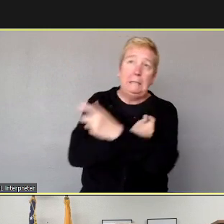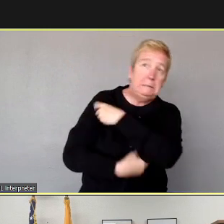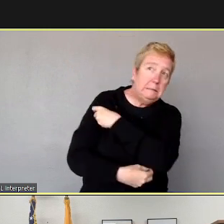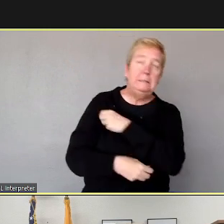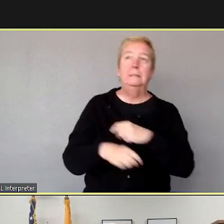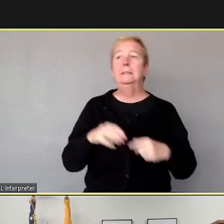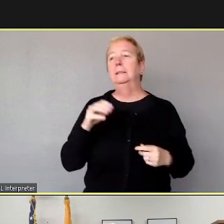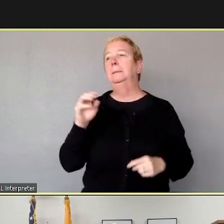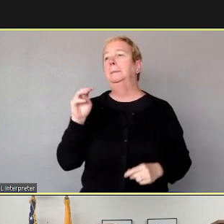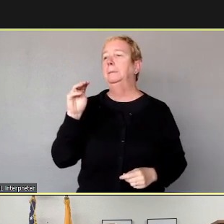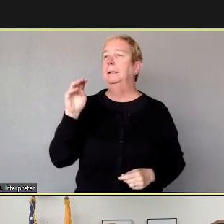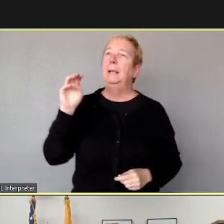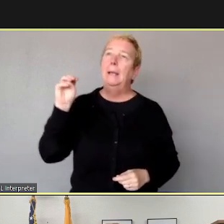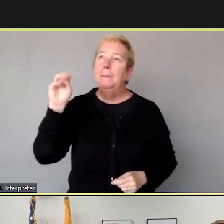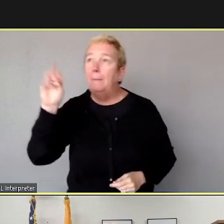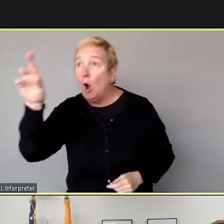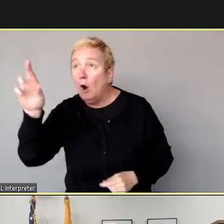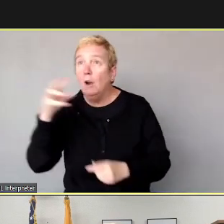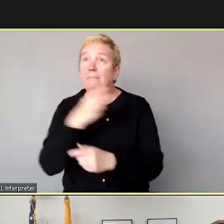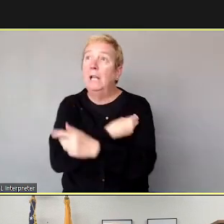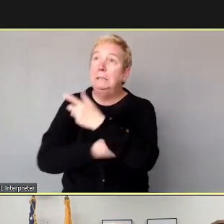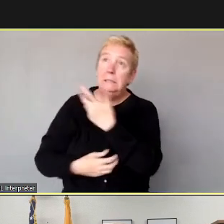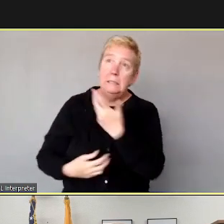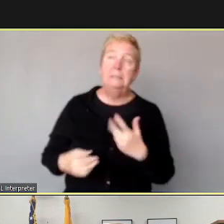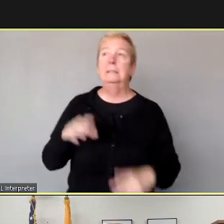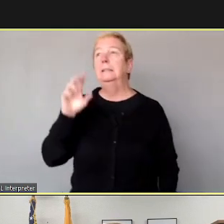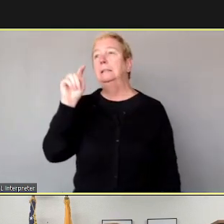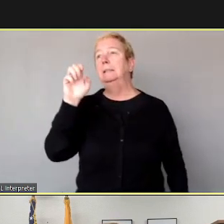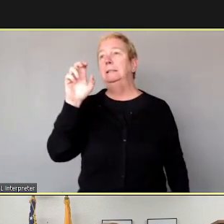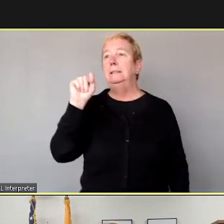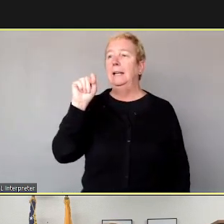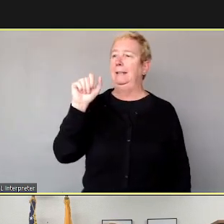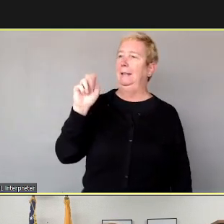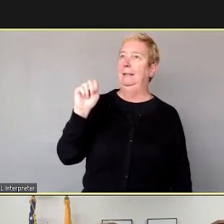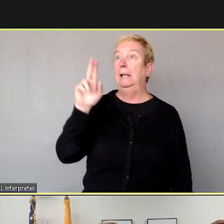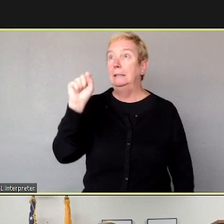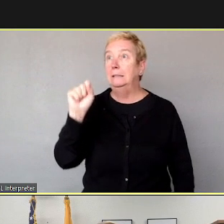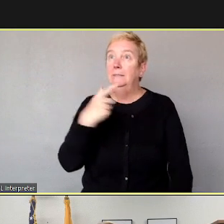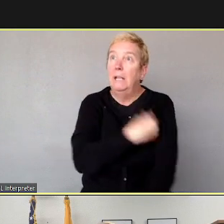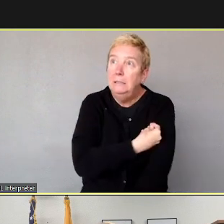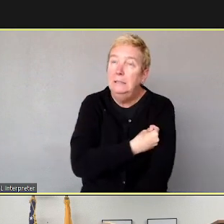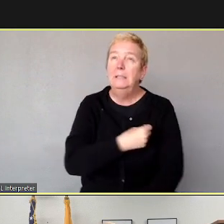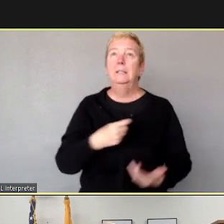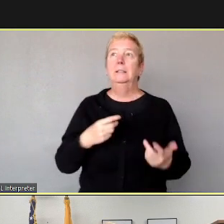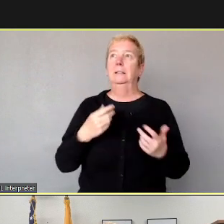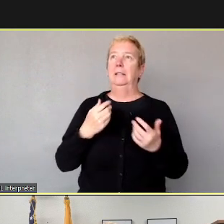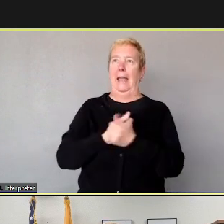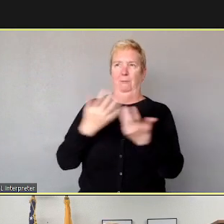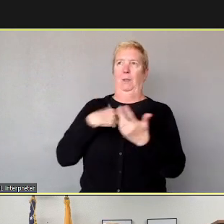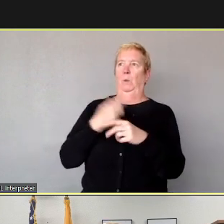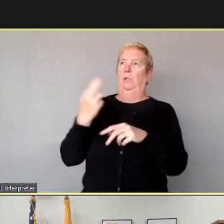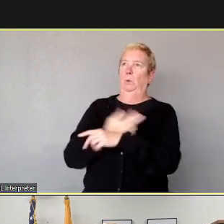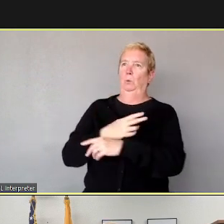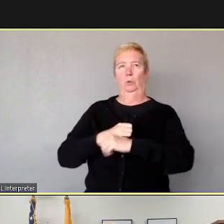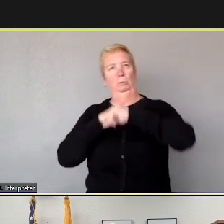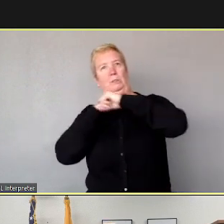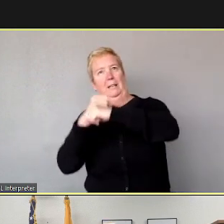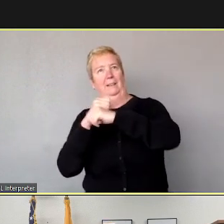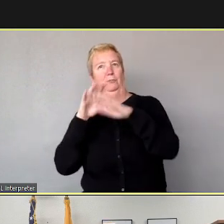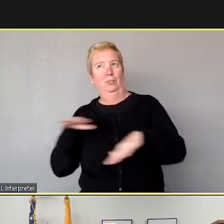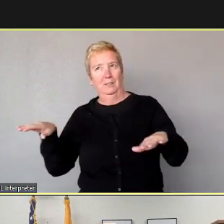mumps and rubella and all those different things, tetanus and all those things we use to protect against such serious illnesses.